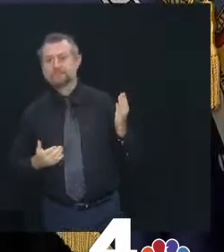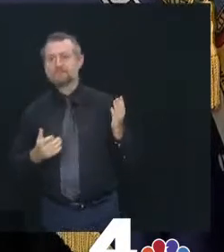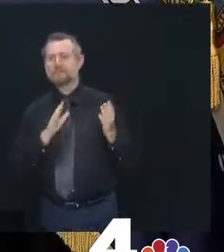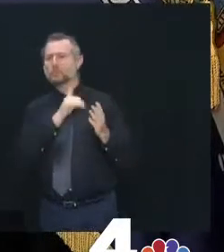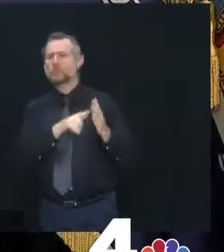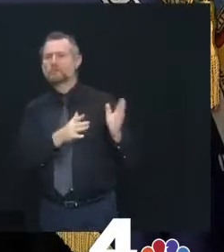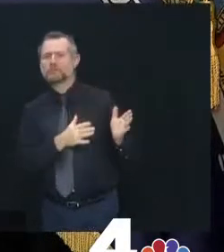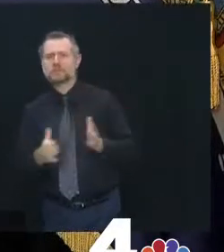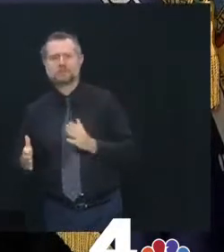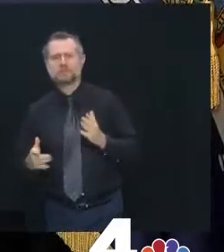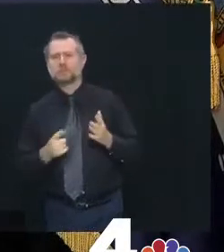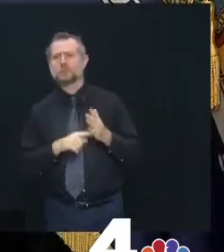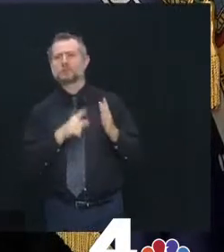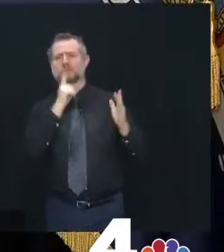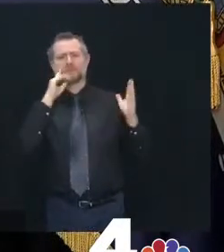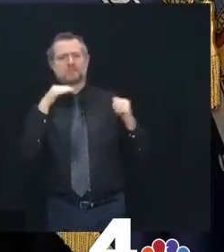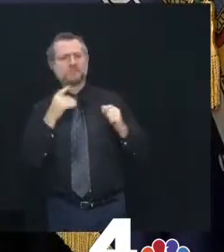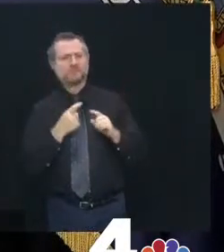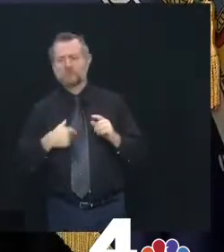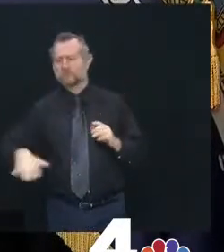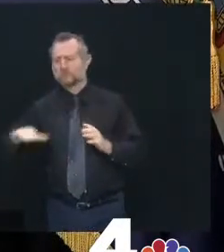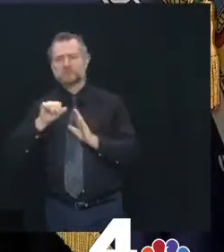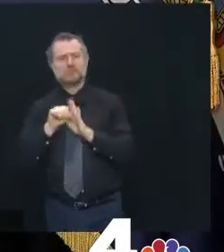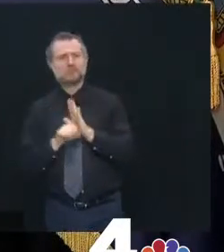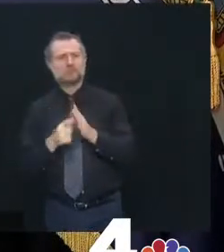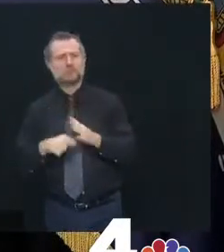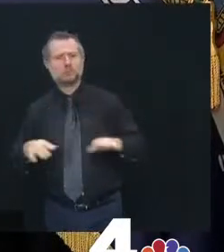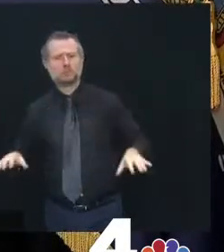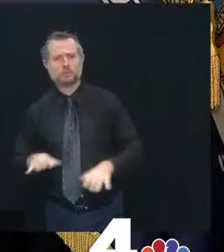And what do you expect the states to do? Right?